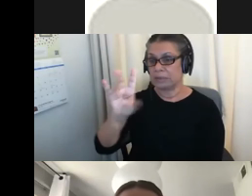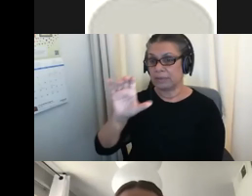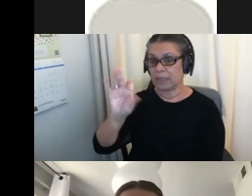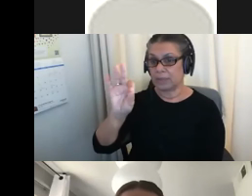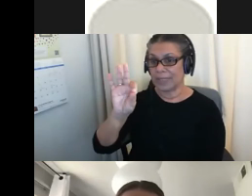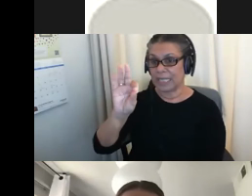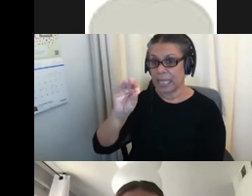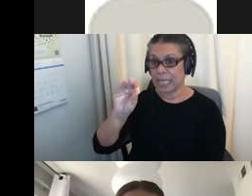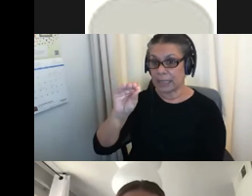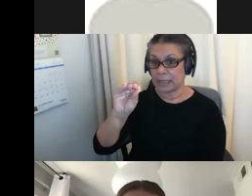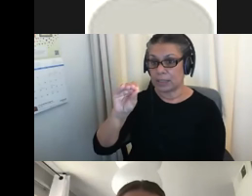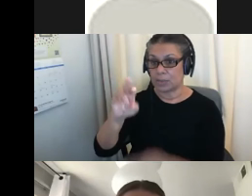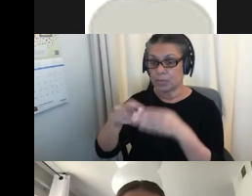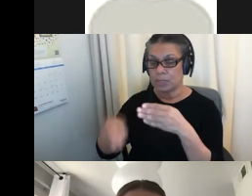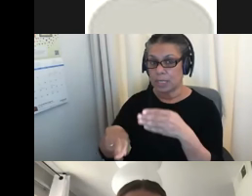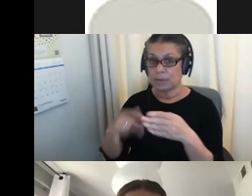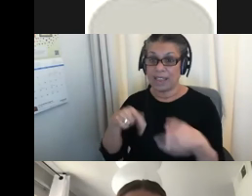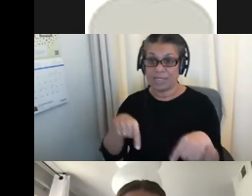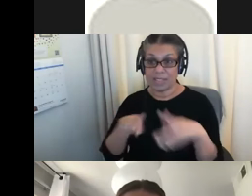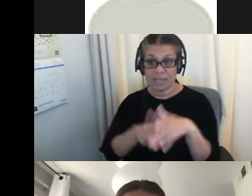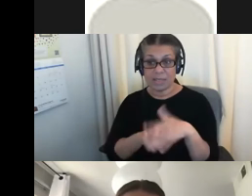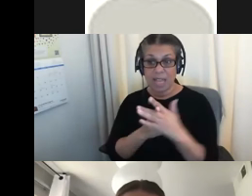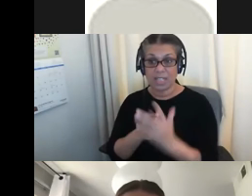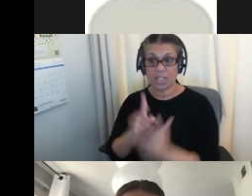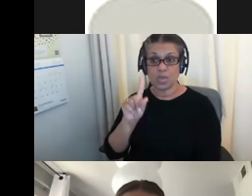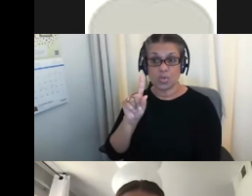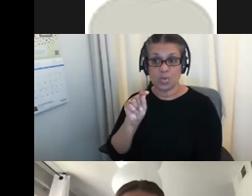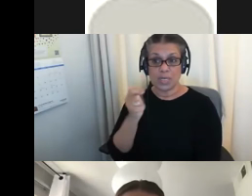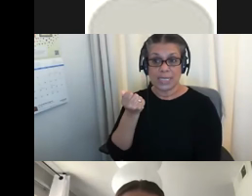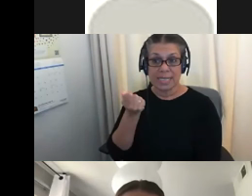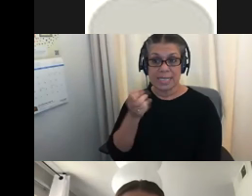only developed in 2016.